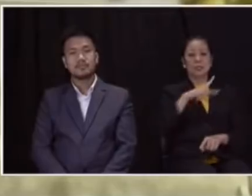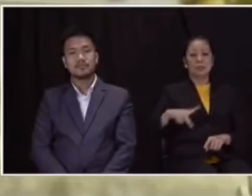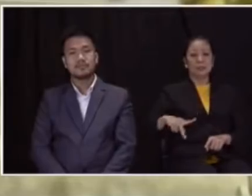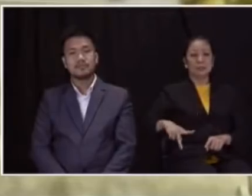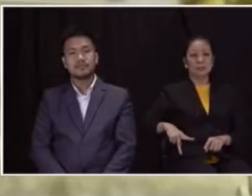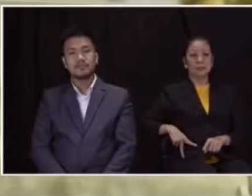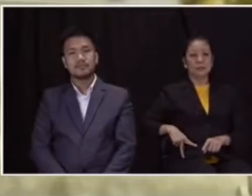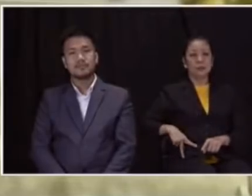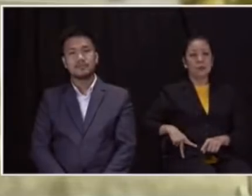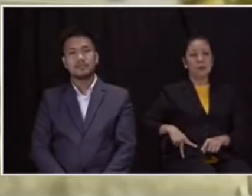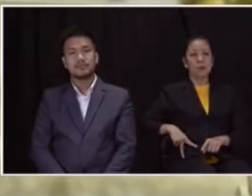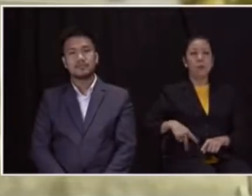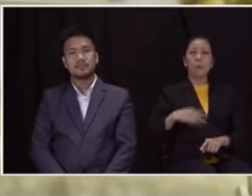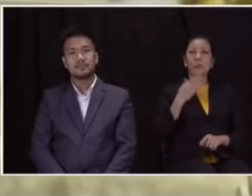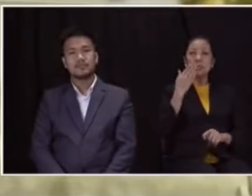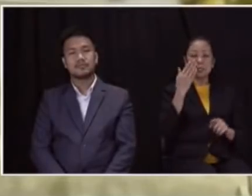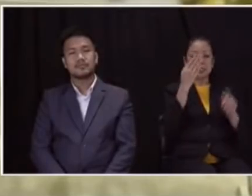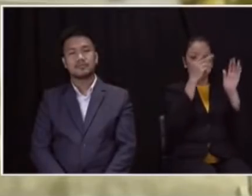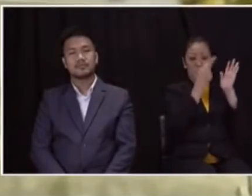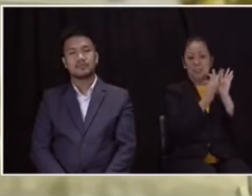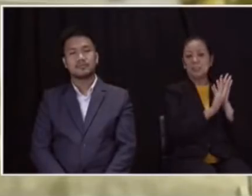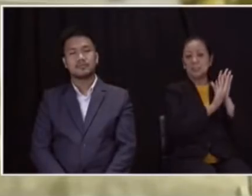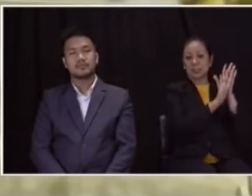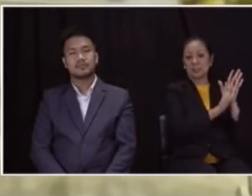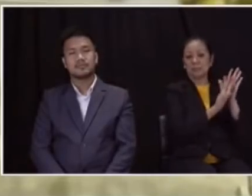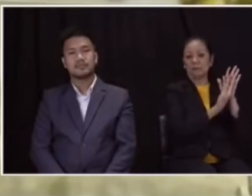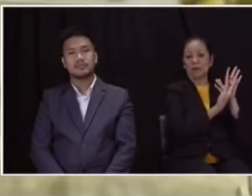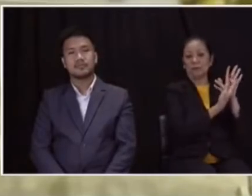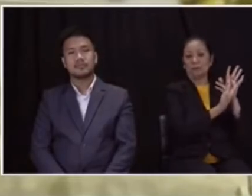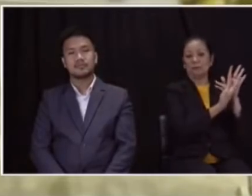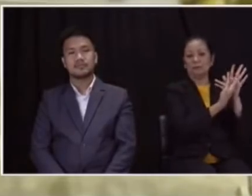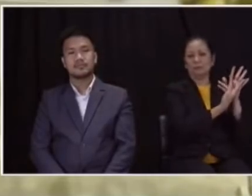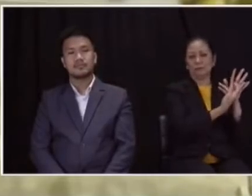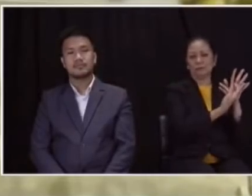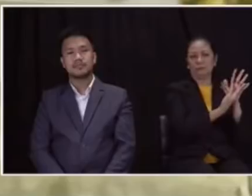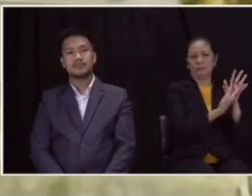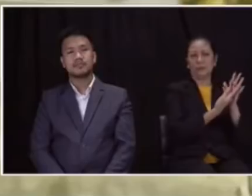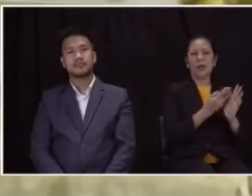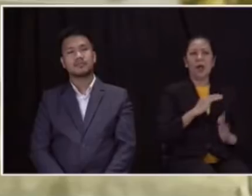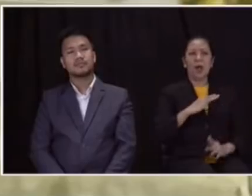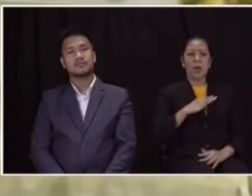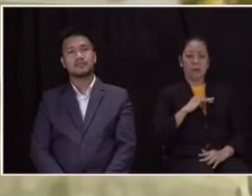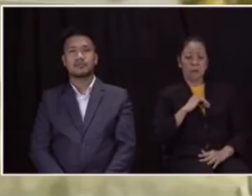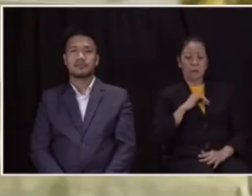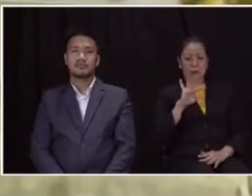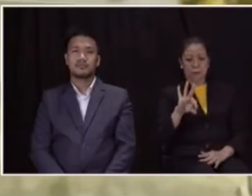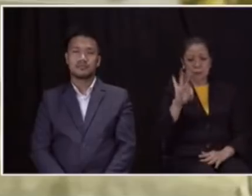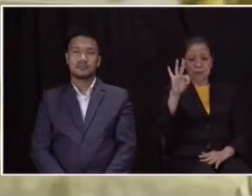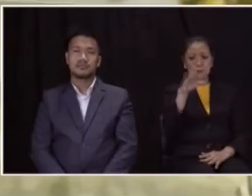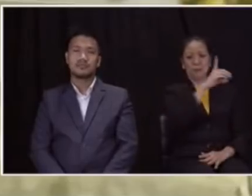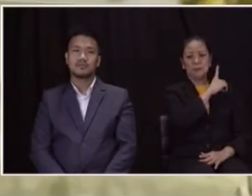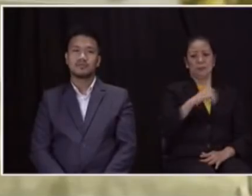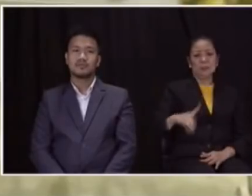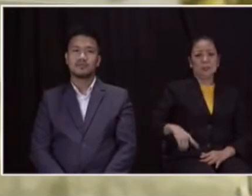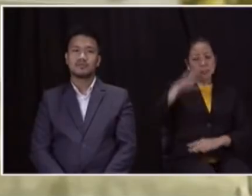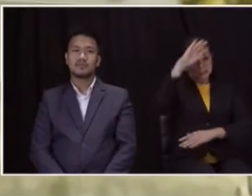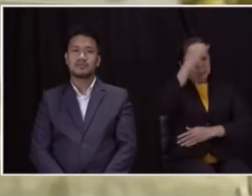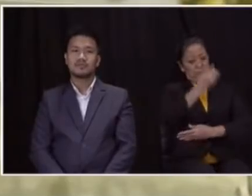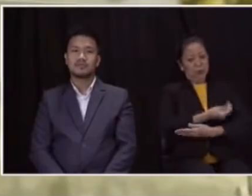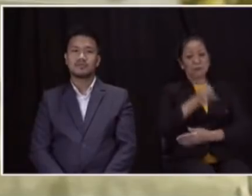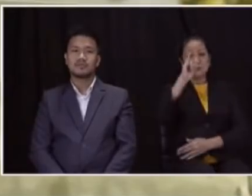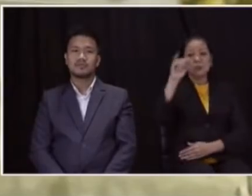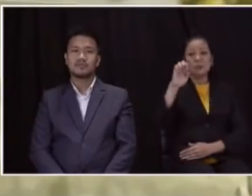king. Of him, he testified, I have found David,